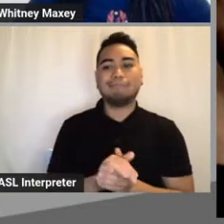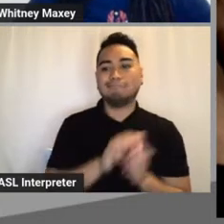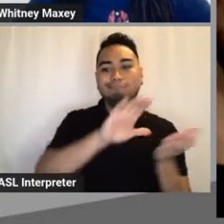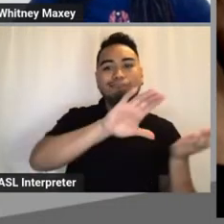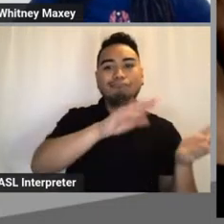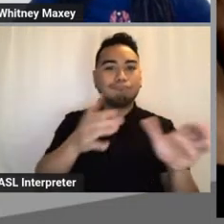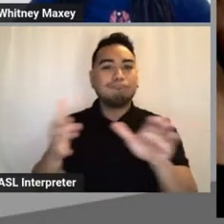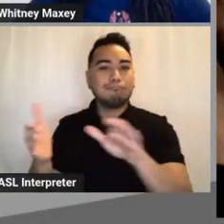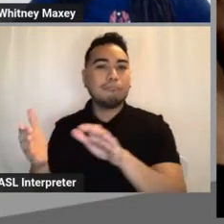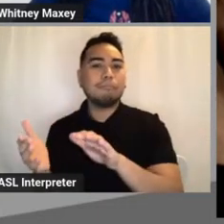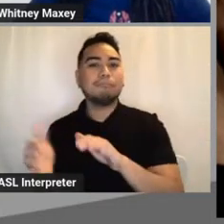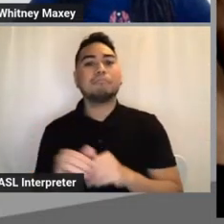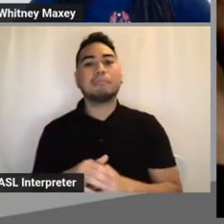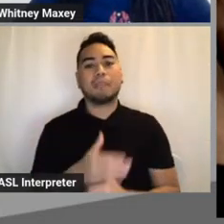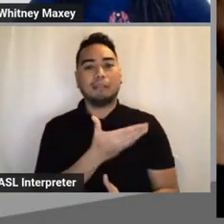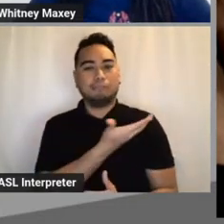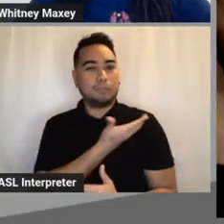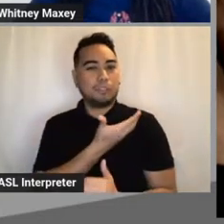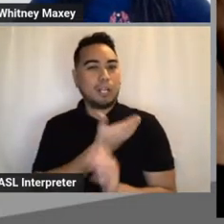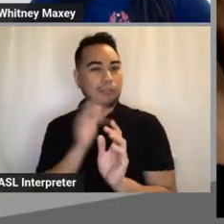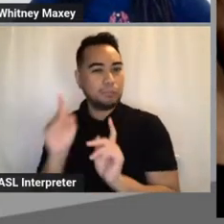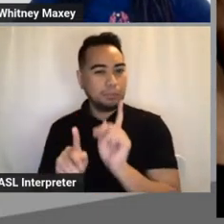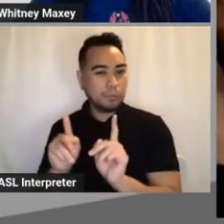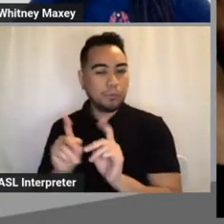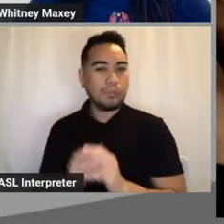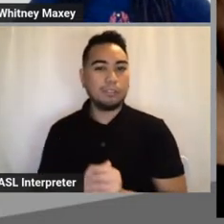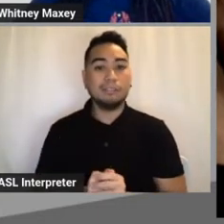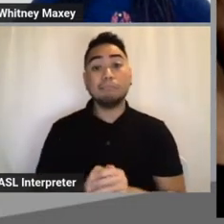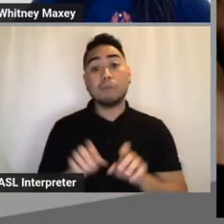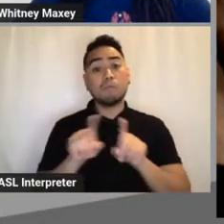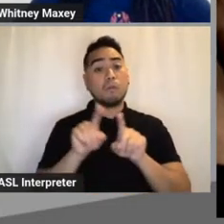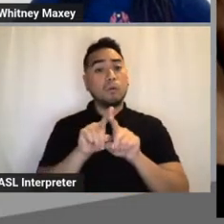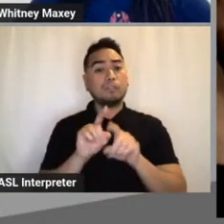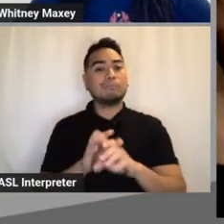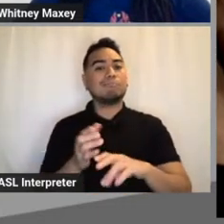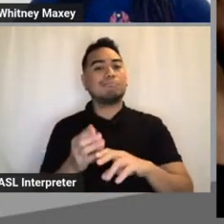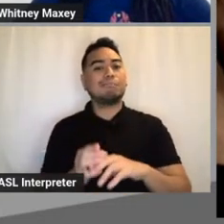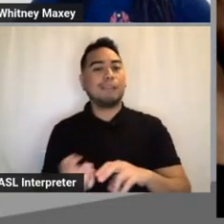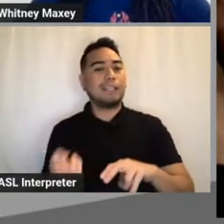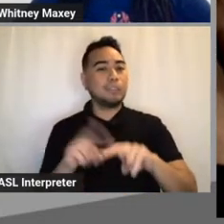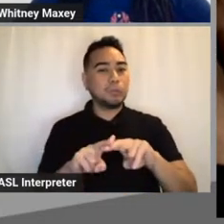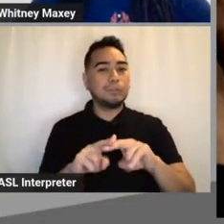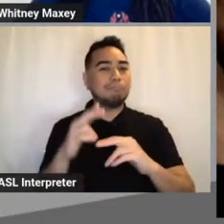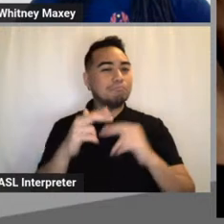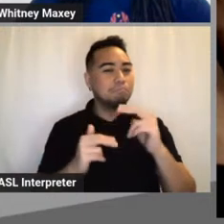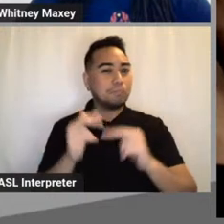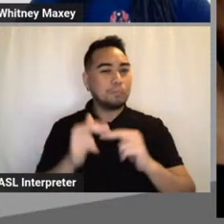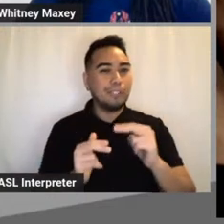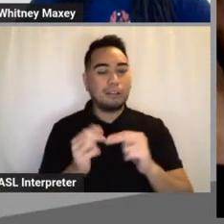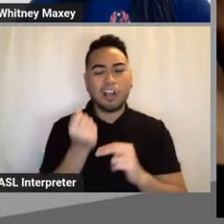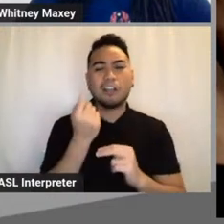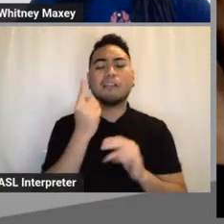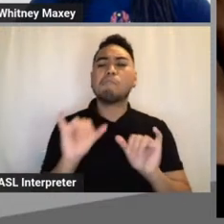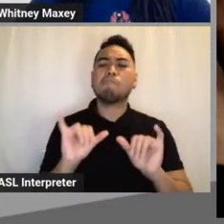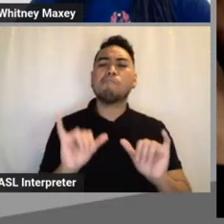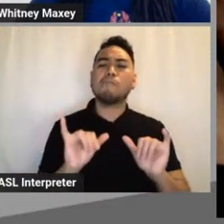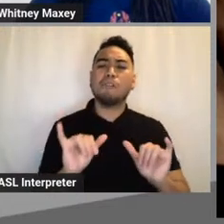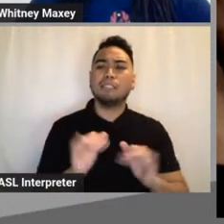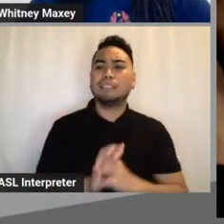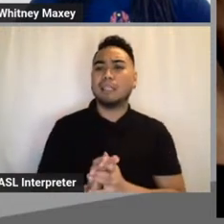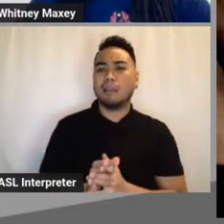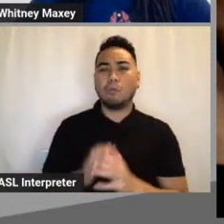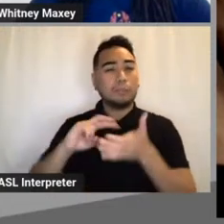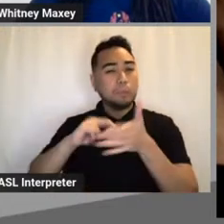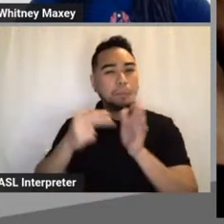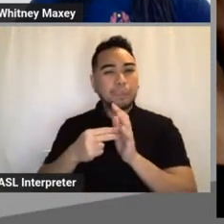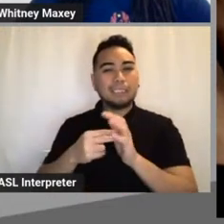We also can build an understanding among those in motion to demand a ceasefire and Palestinian